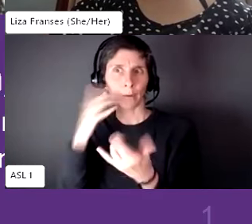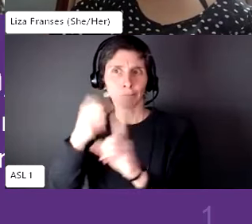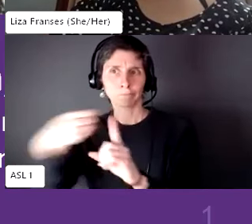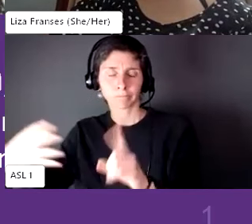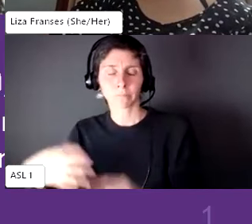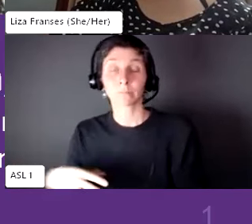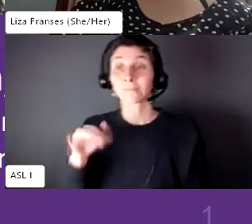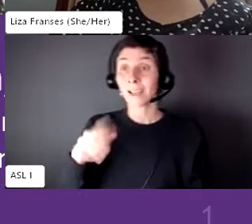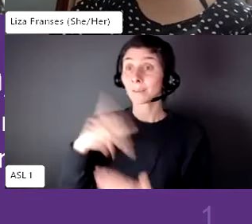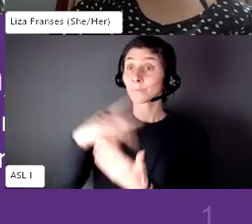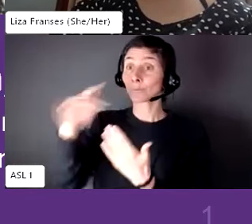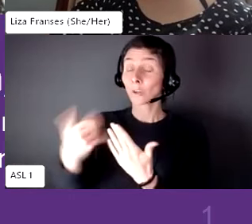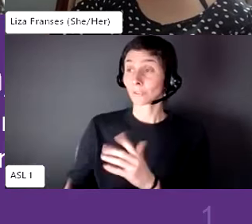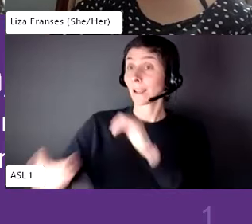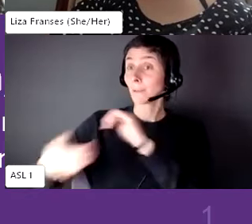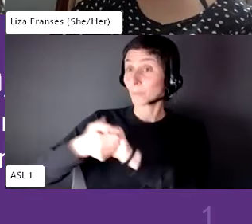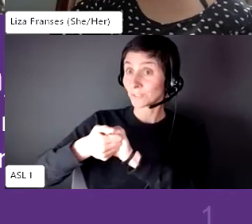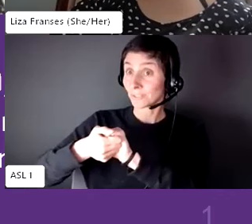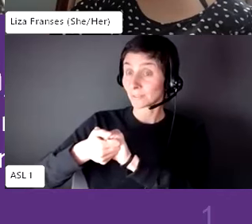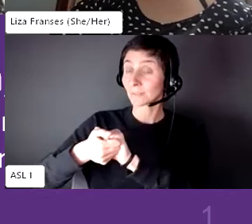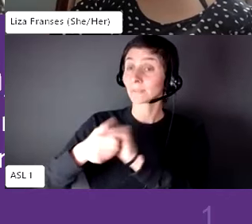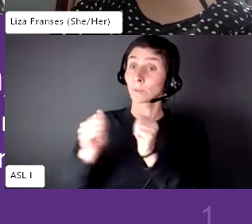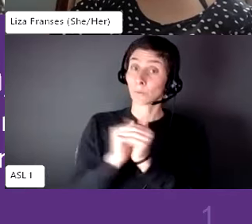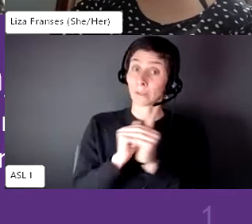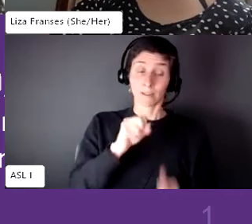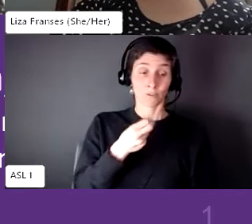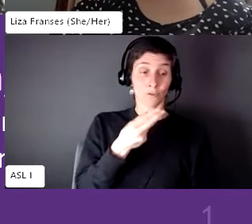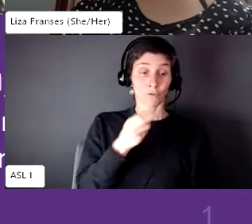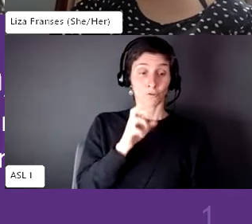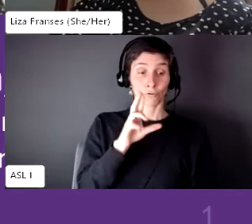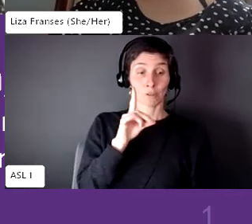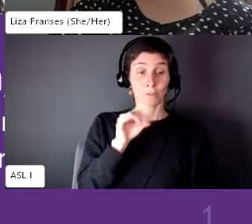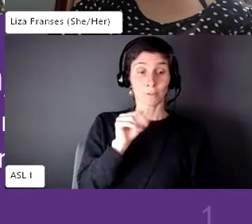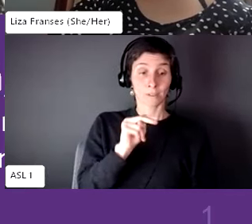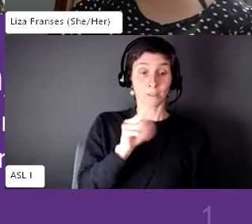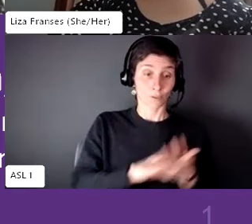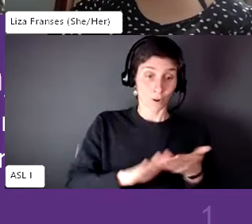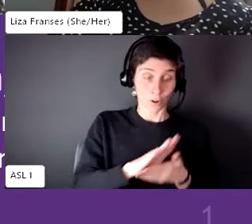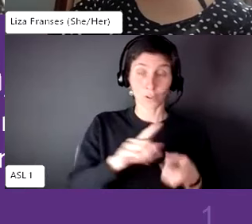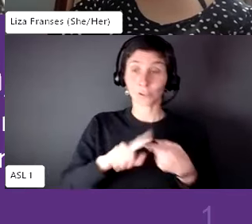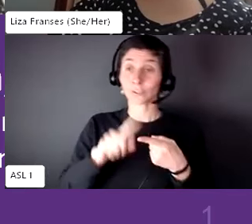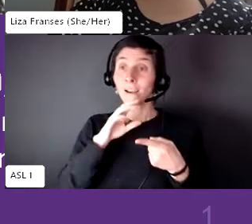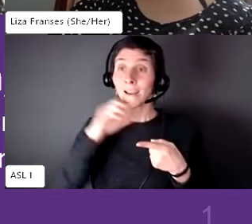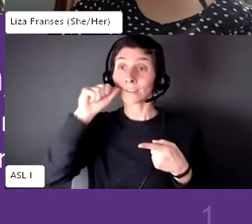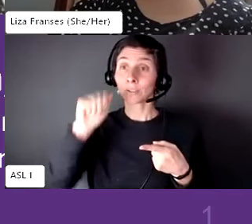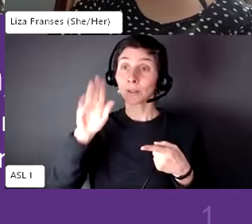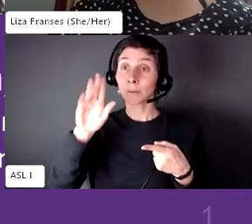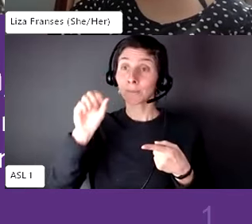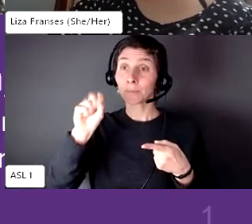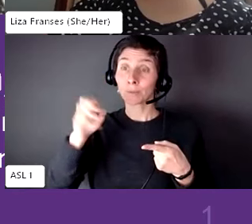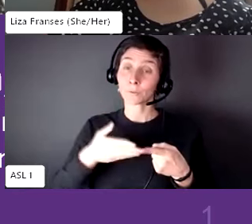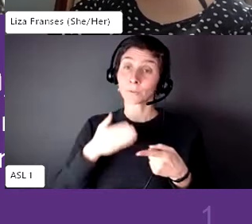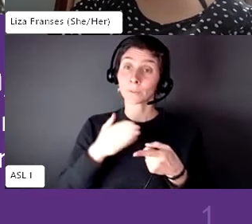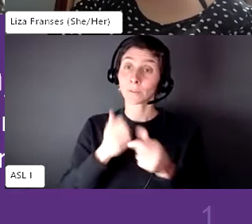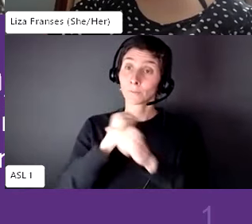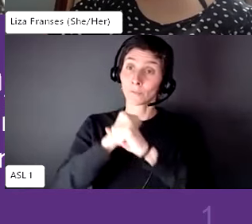will mention, is a collaboration between the Sheridan College, Elder Abuse Prevention Ontario, and the Bob